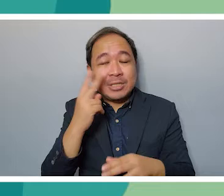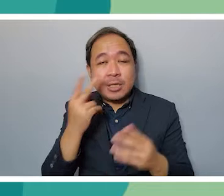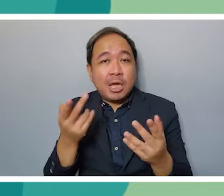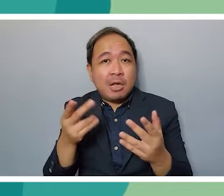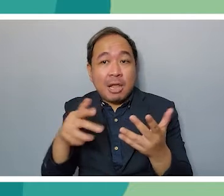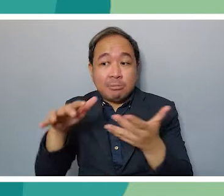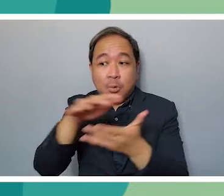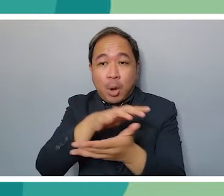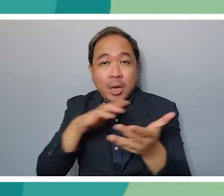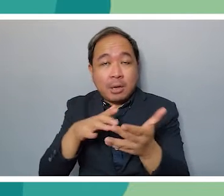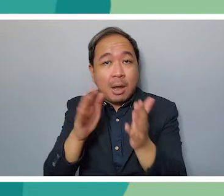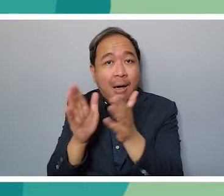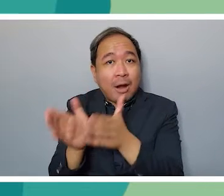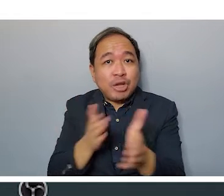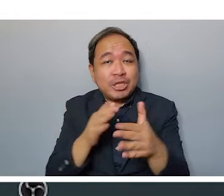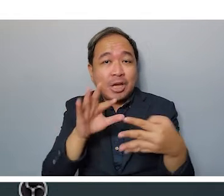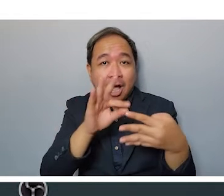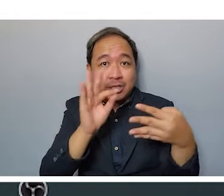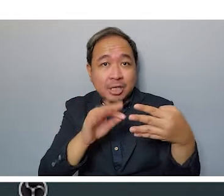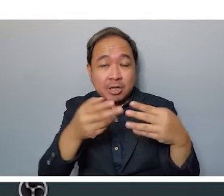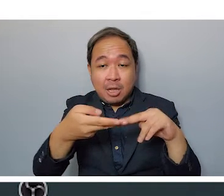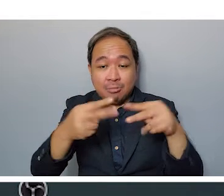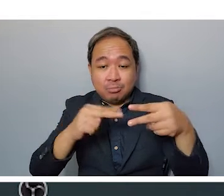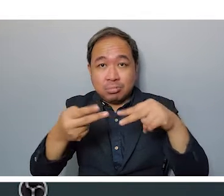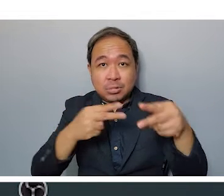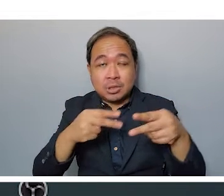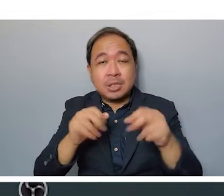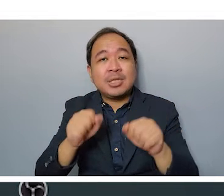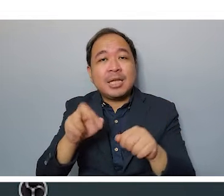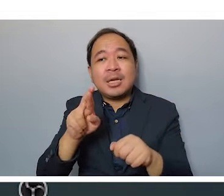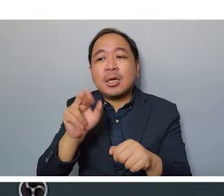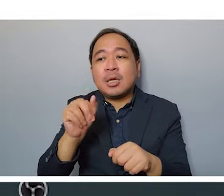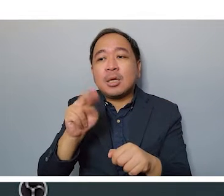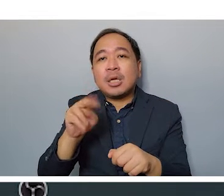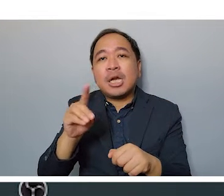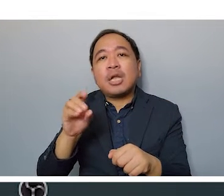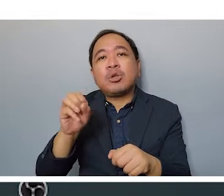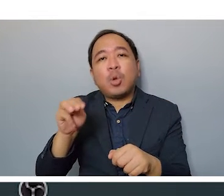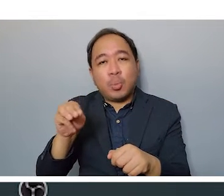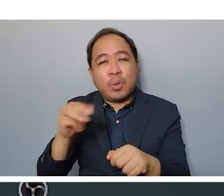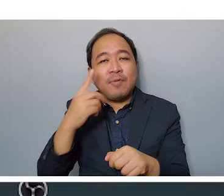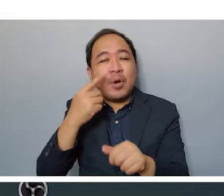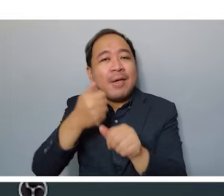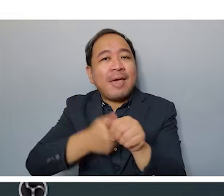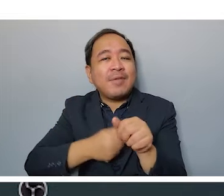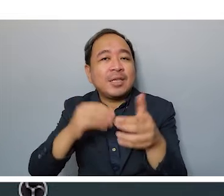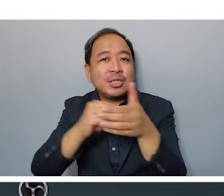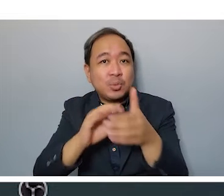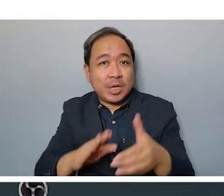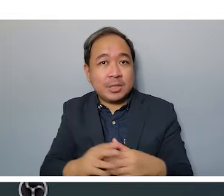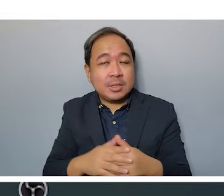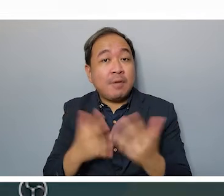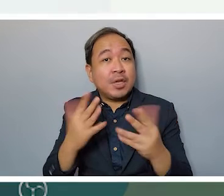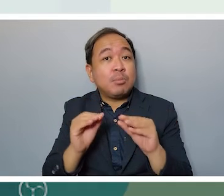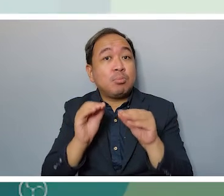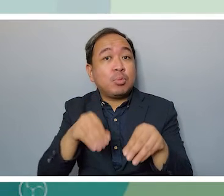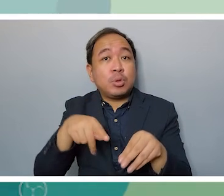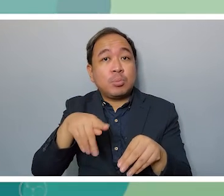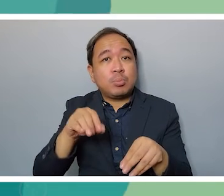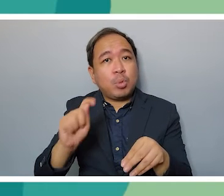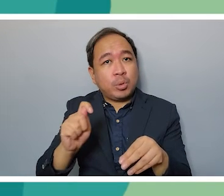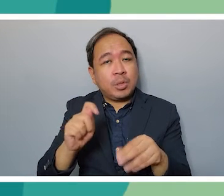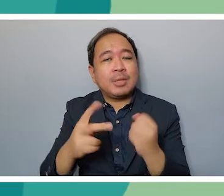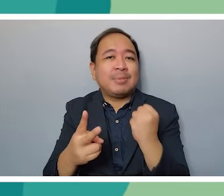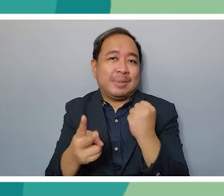appear in a different order for every student, tick Randomize Answers for each student. After putting in its point